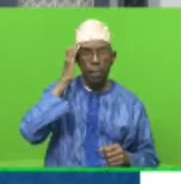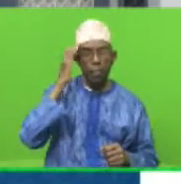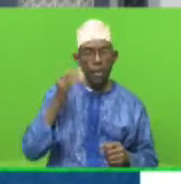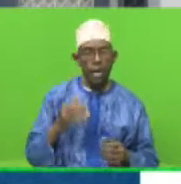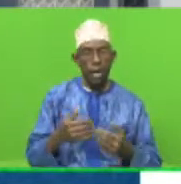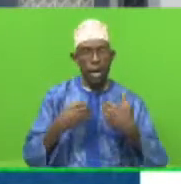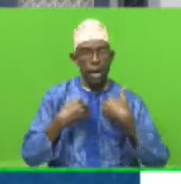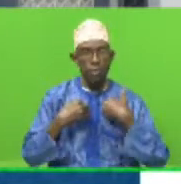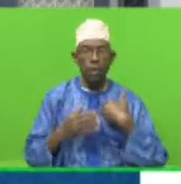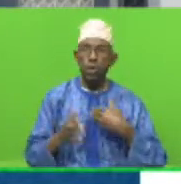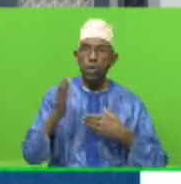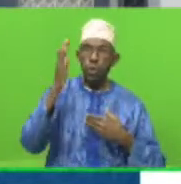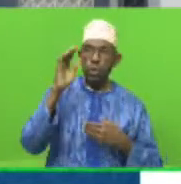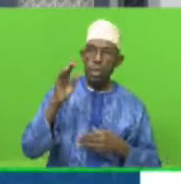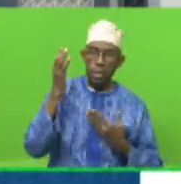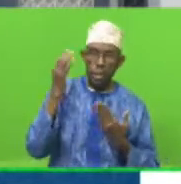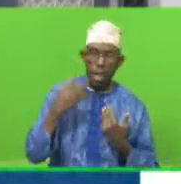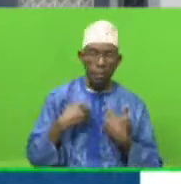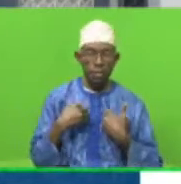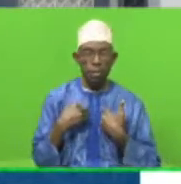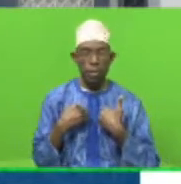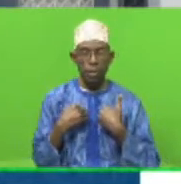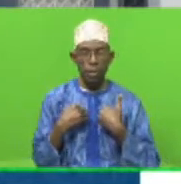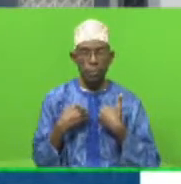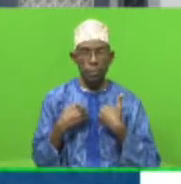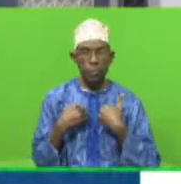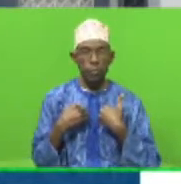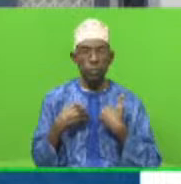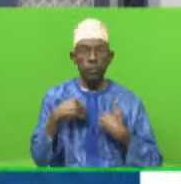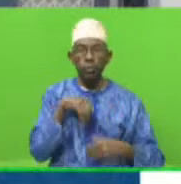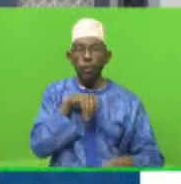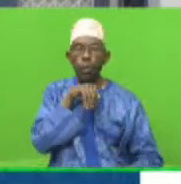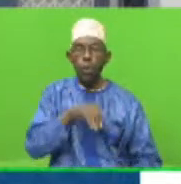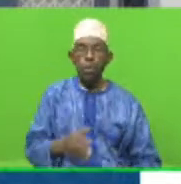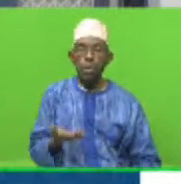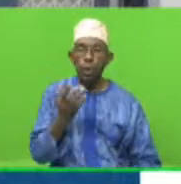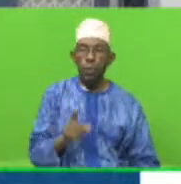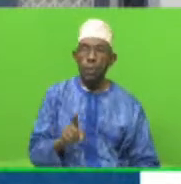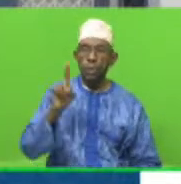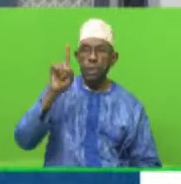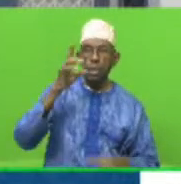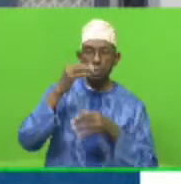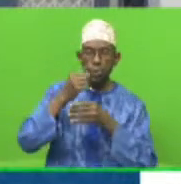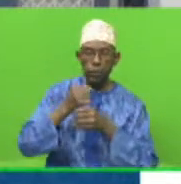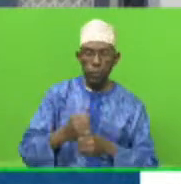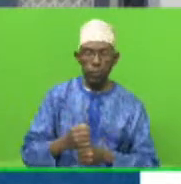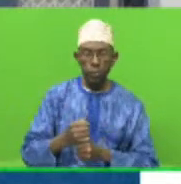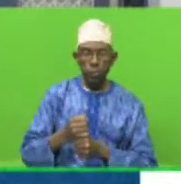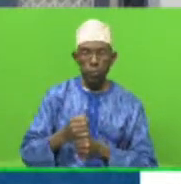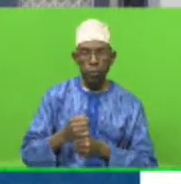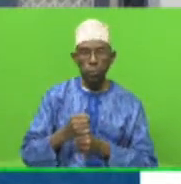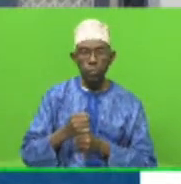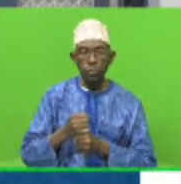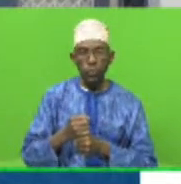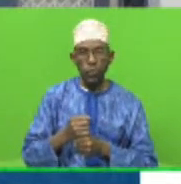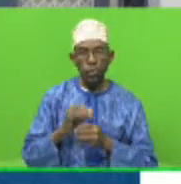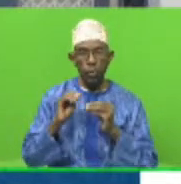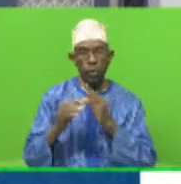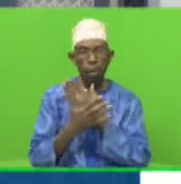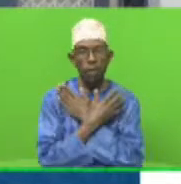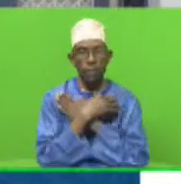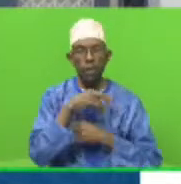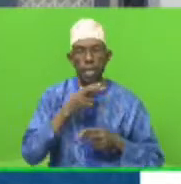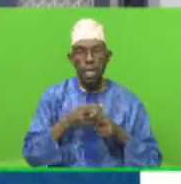is a God. The Prophet sallallahu alayhi wa sallam says in a hadith narrated by Abdurrahman ibn Sakhr